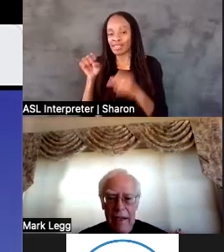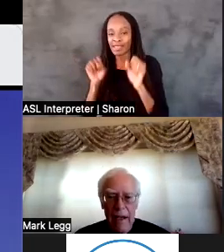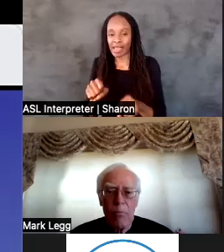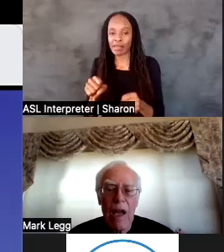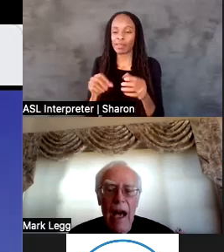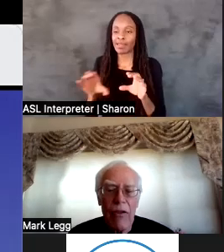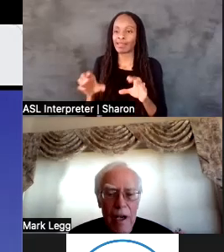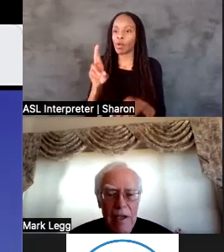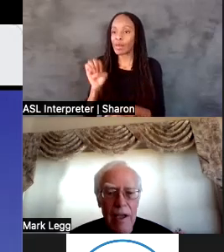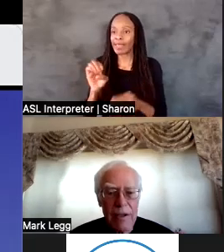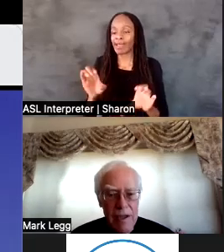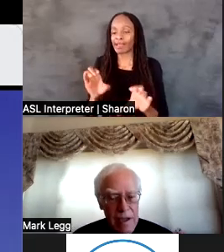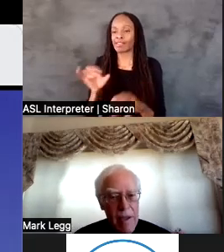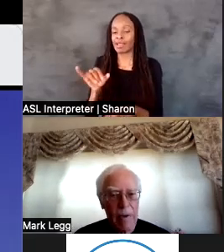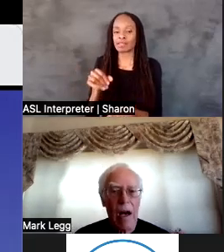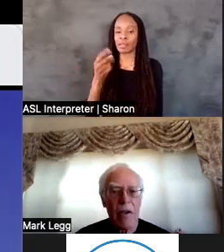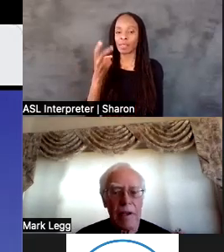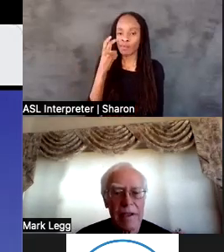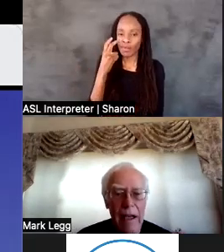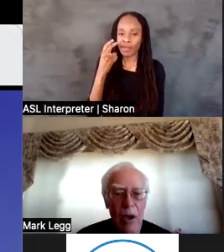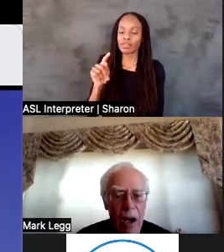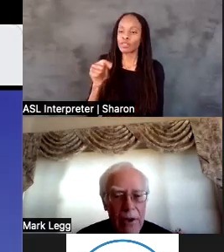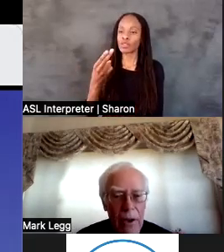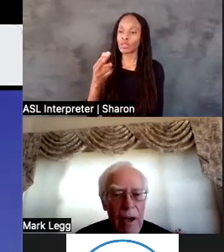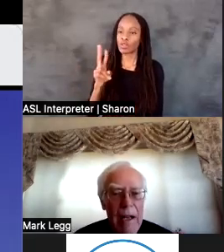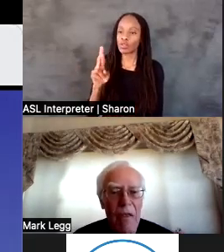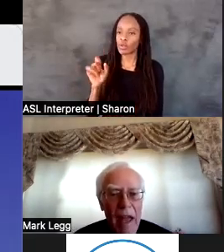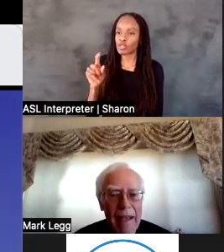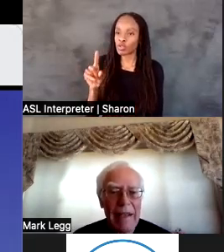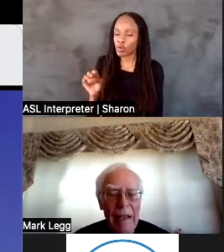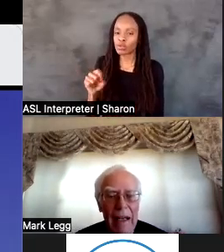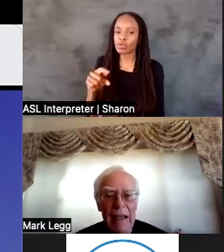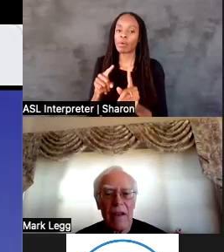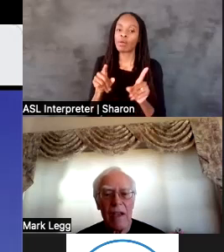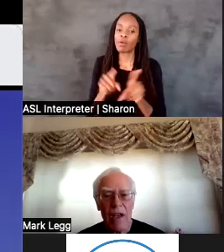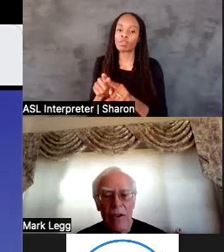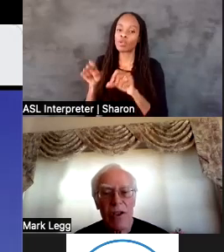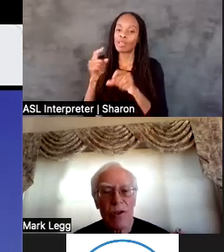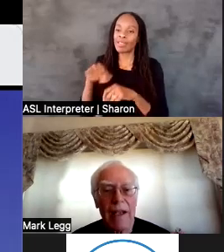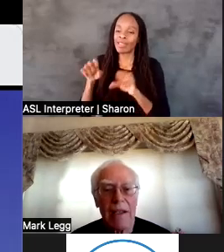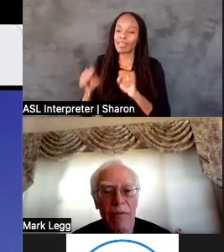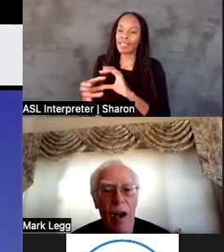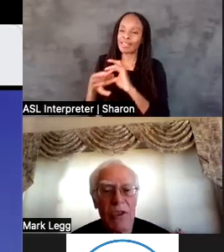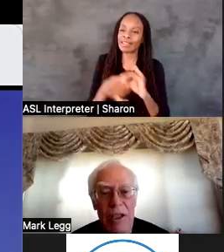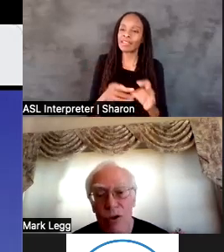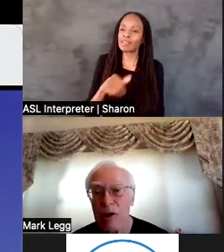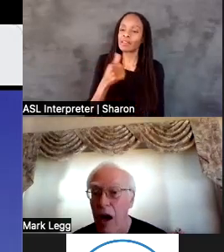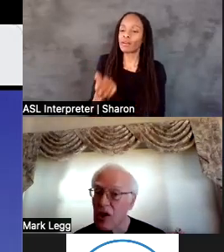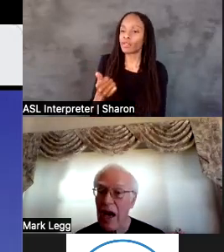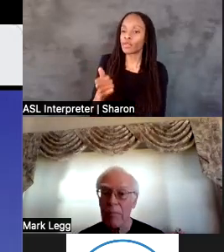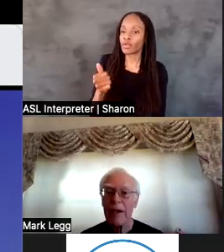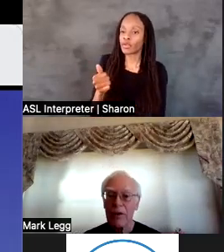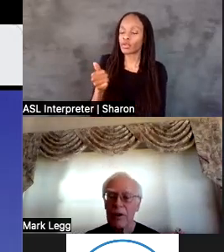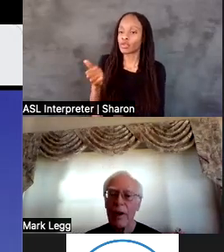as blind thrust faults, such as the people at Harvard have been studying, but also they can link these other strike slip faults into